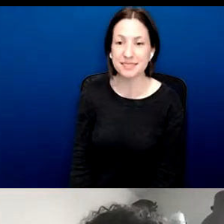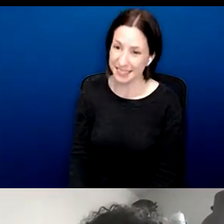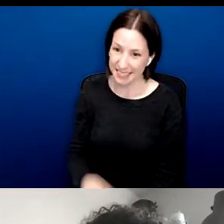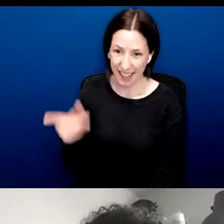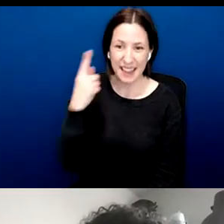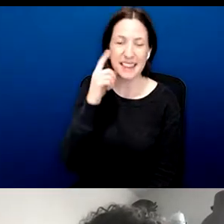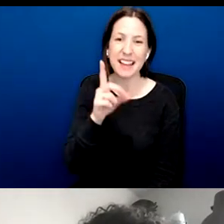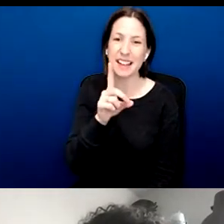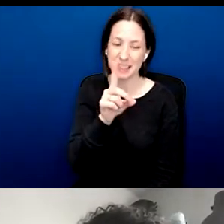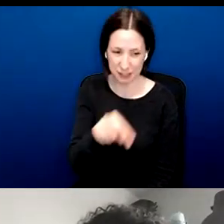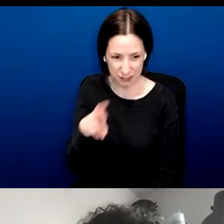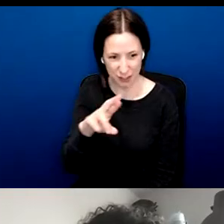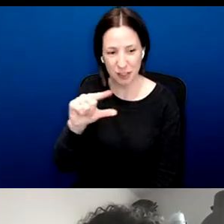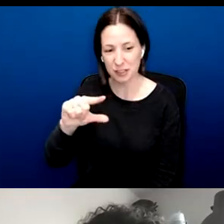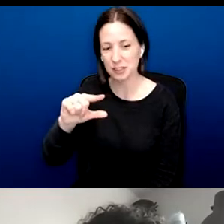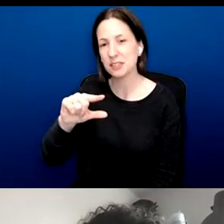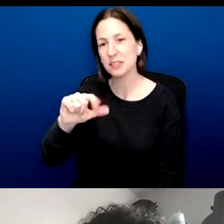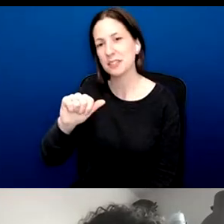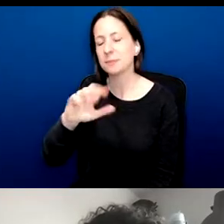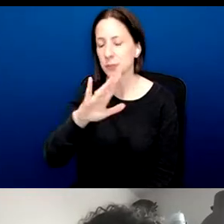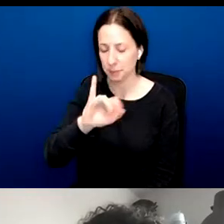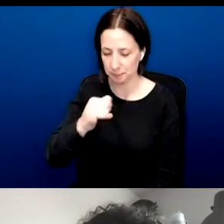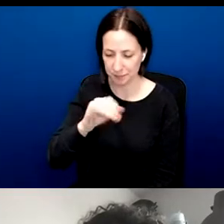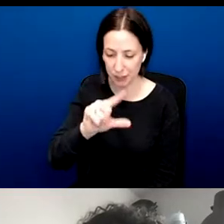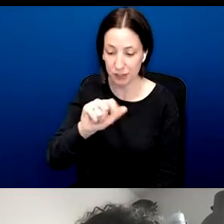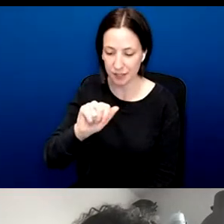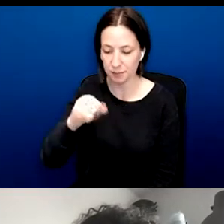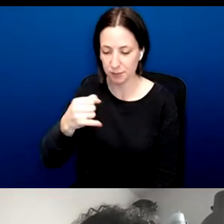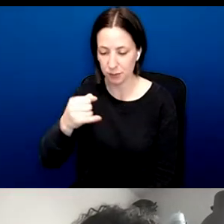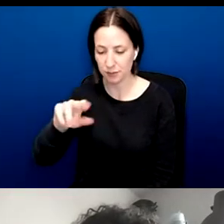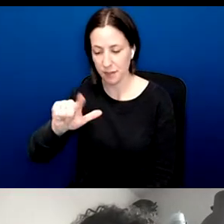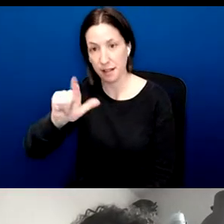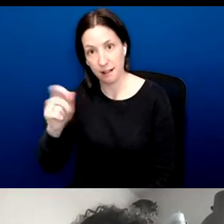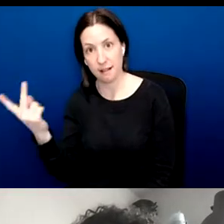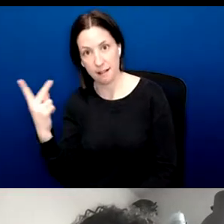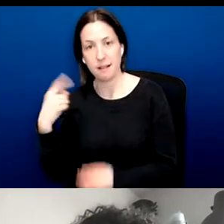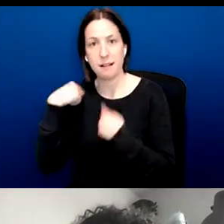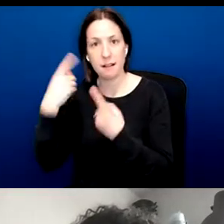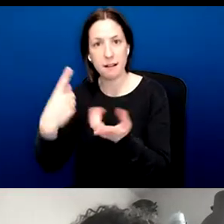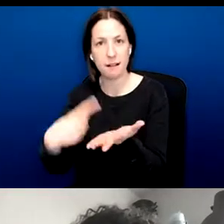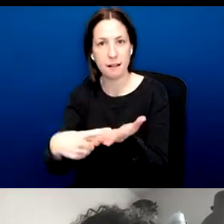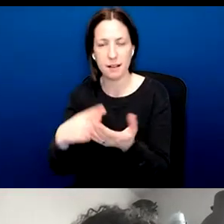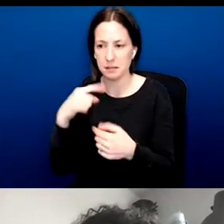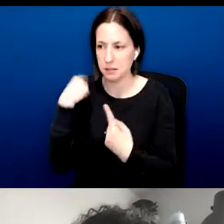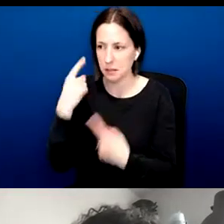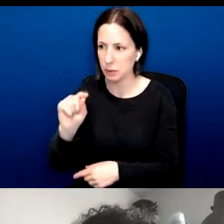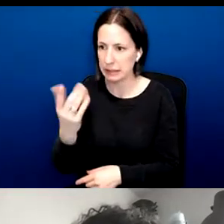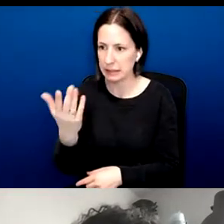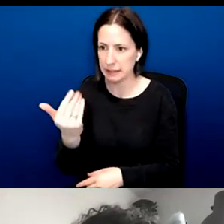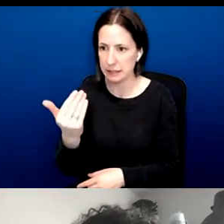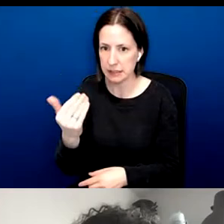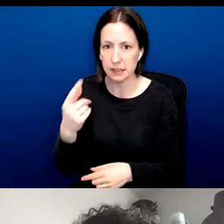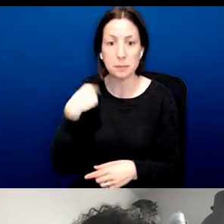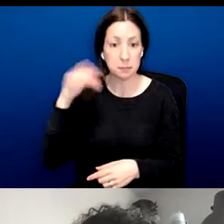think we've been in constant conversation from 2015, at least. I was a